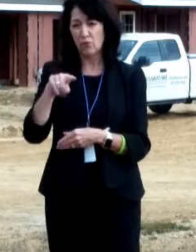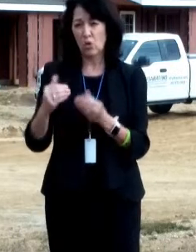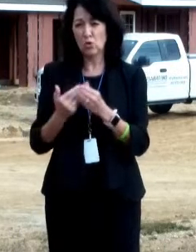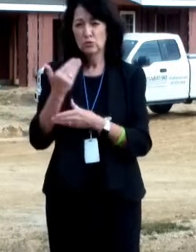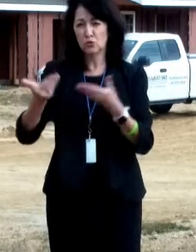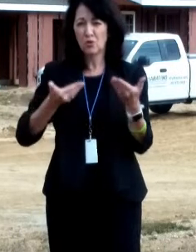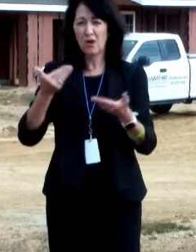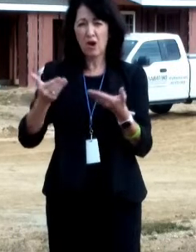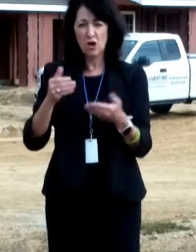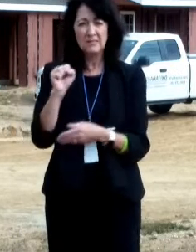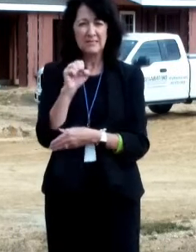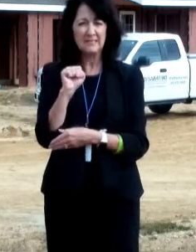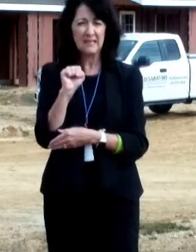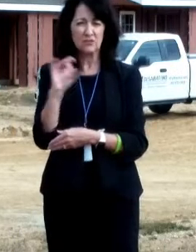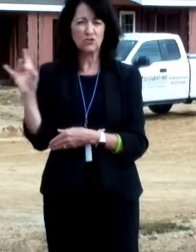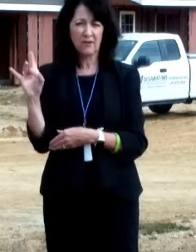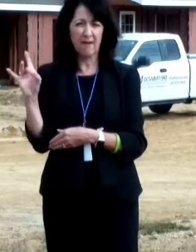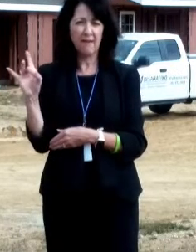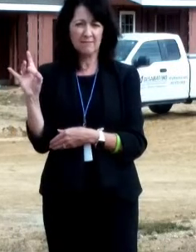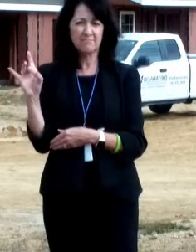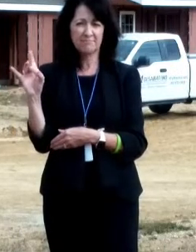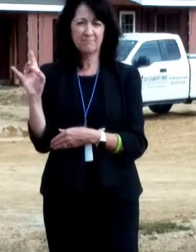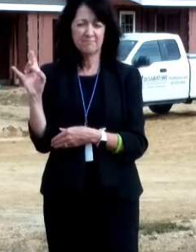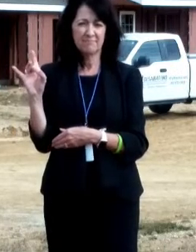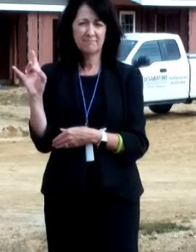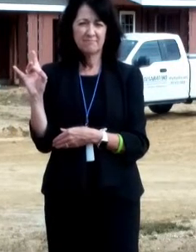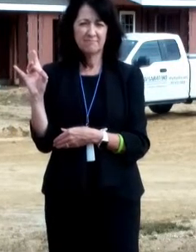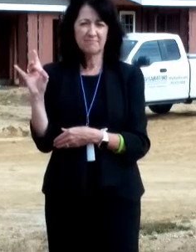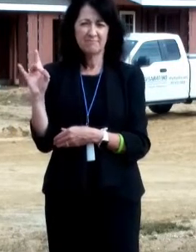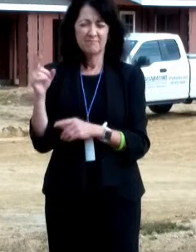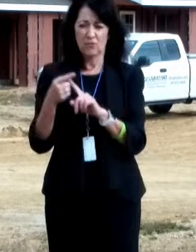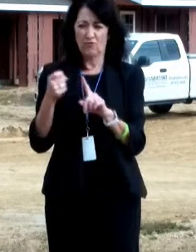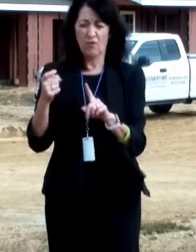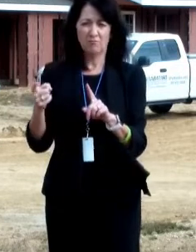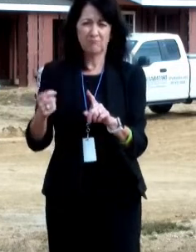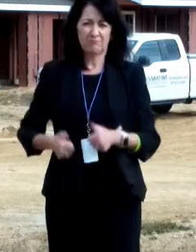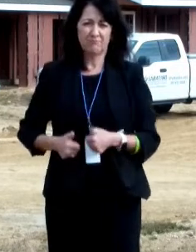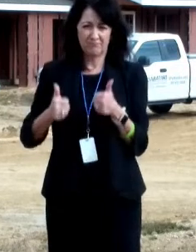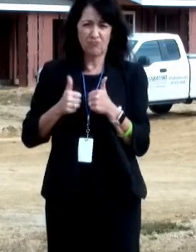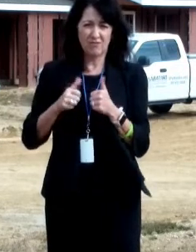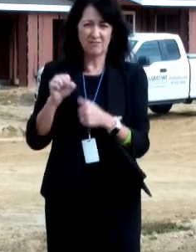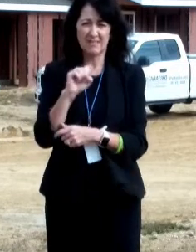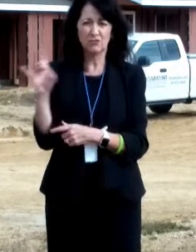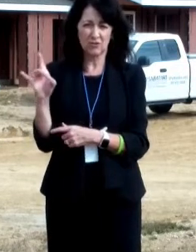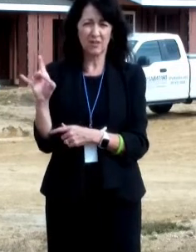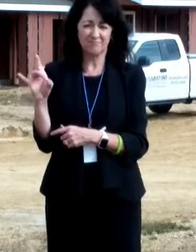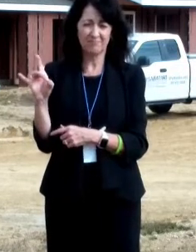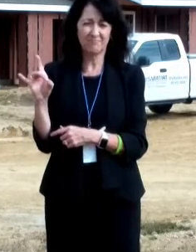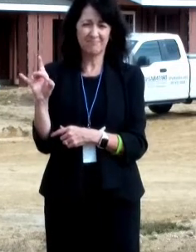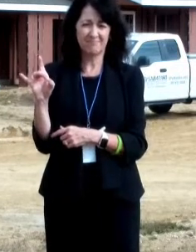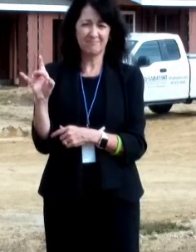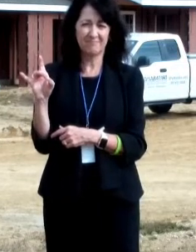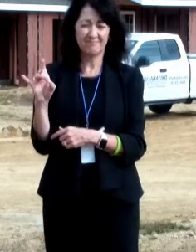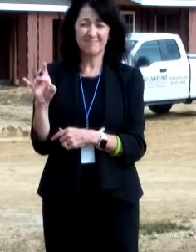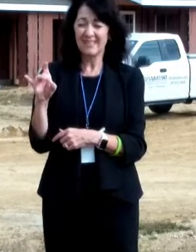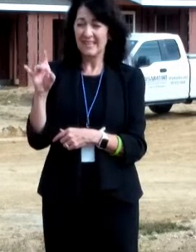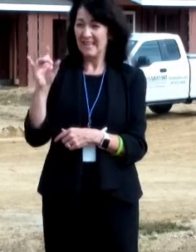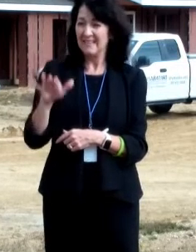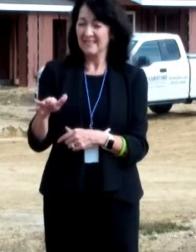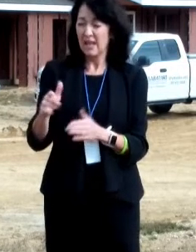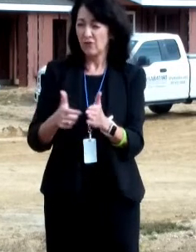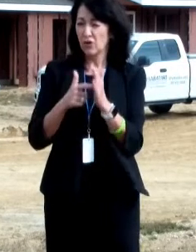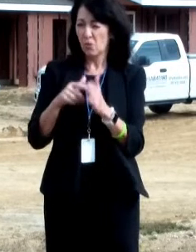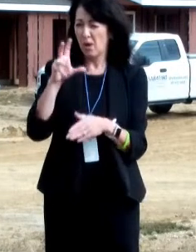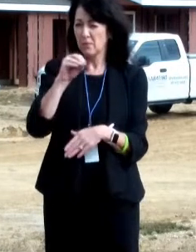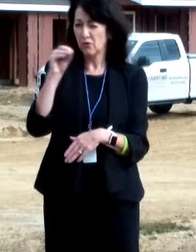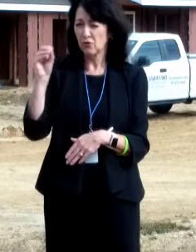67%. The requirement is 30%. 6 of the new